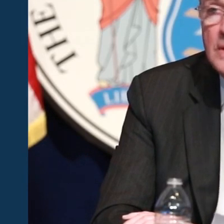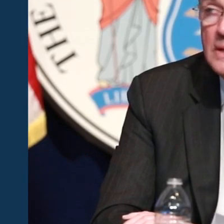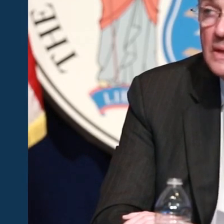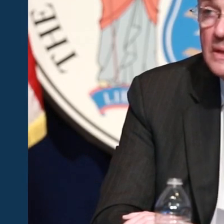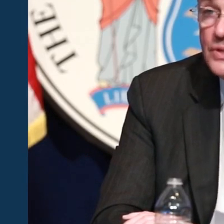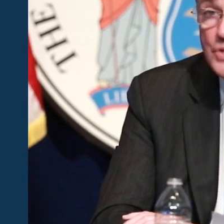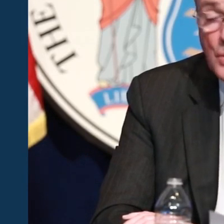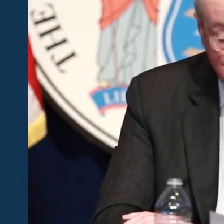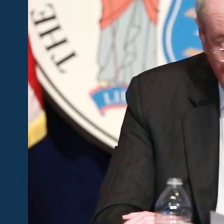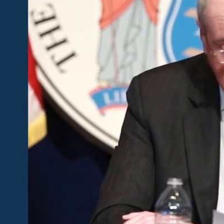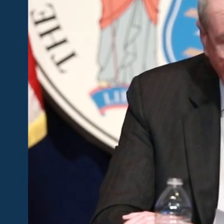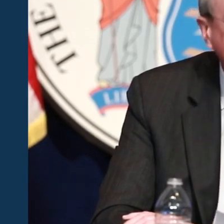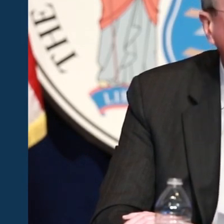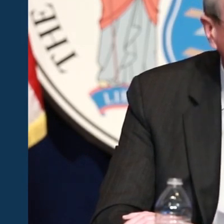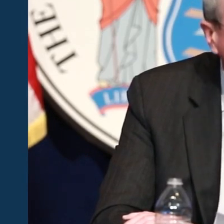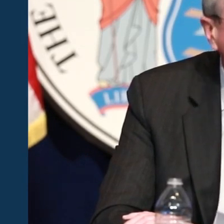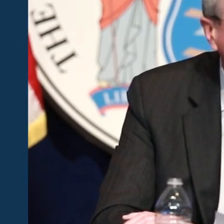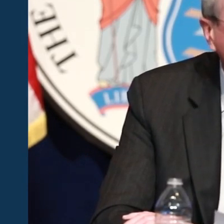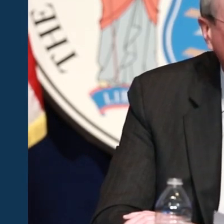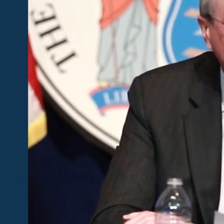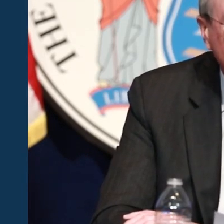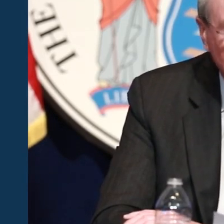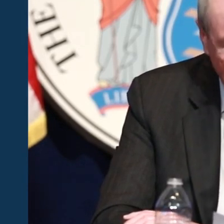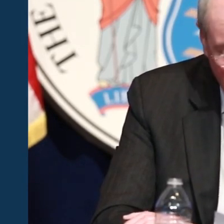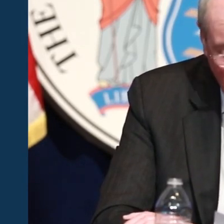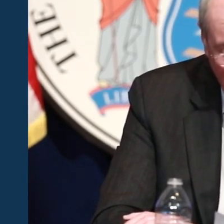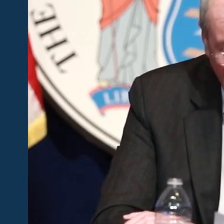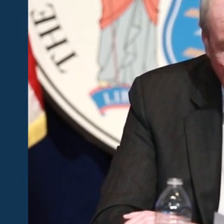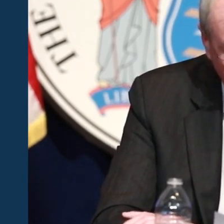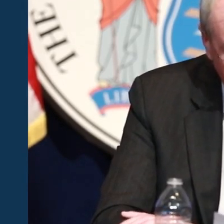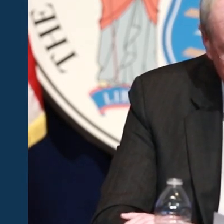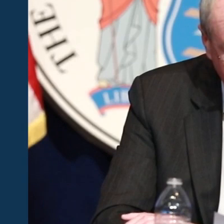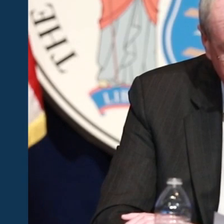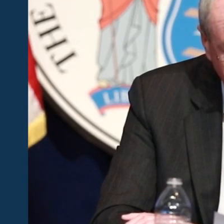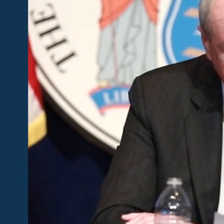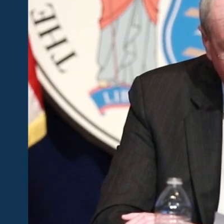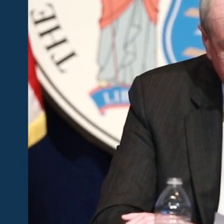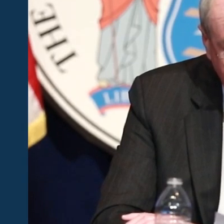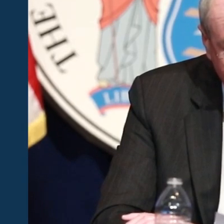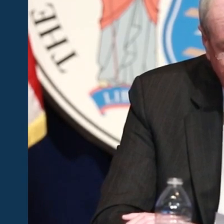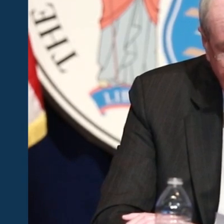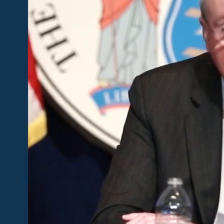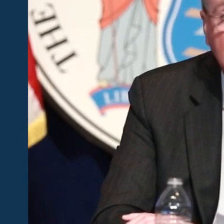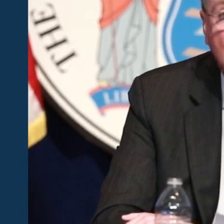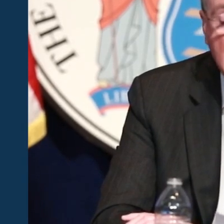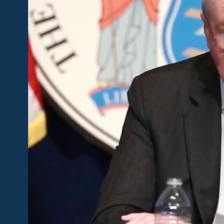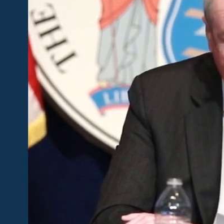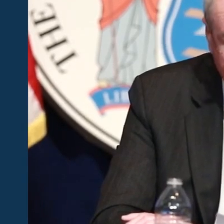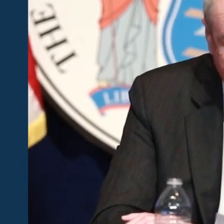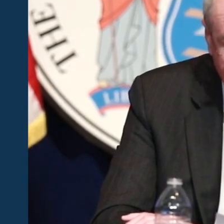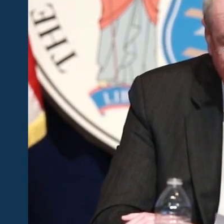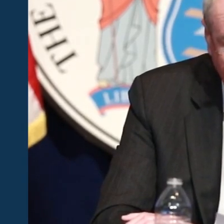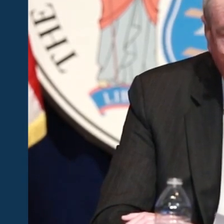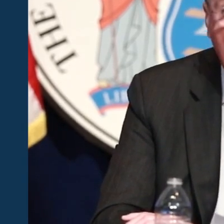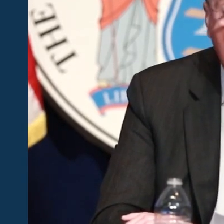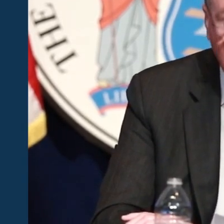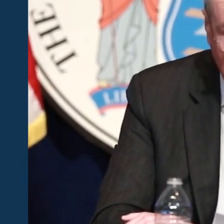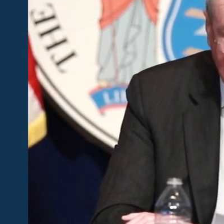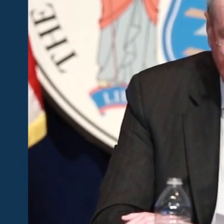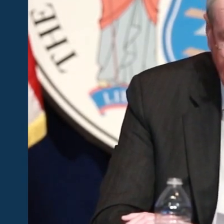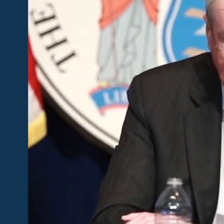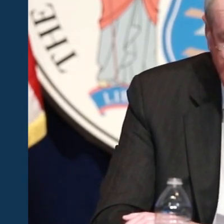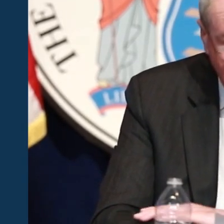them to do what's right, or get with the program, as I used those words, I think, last week. Our kids need internet access for